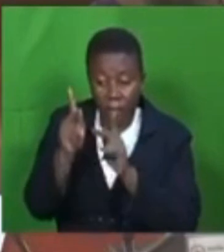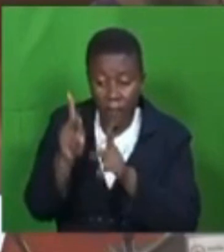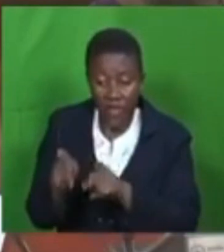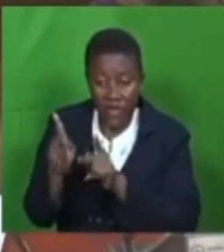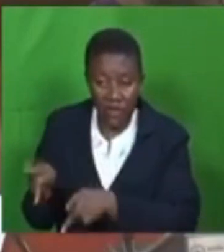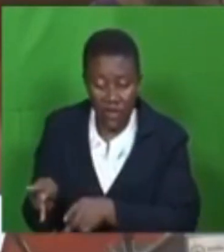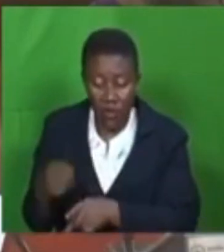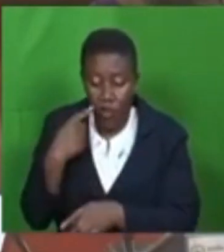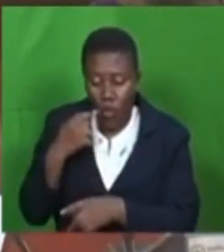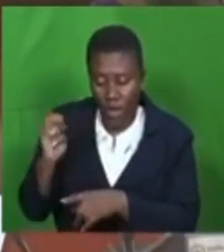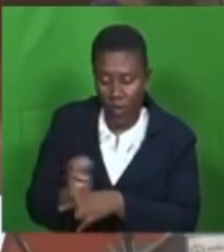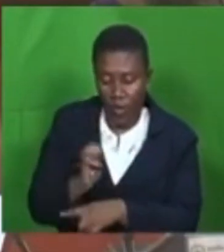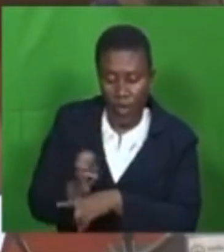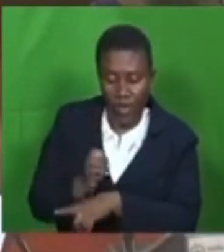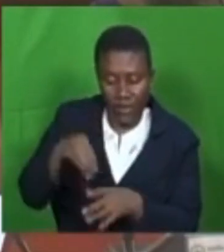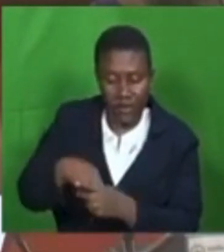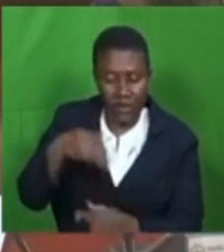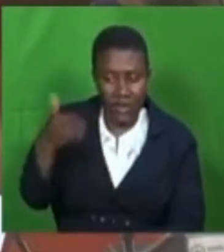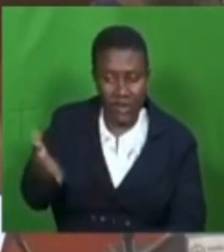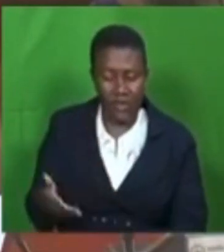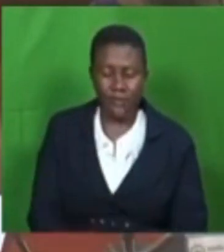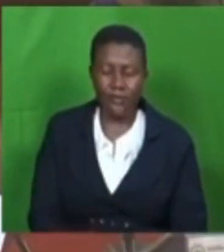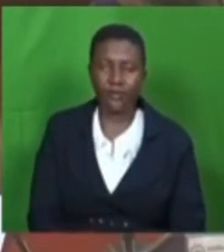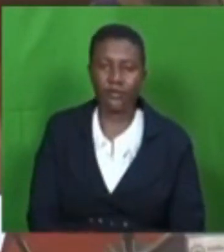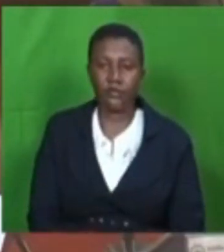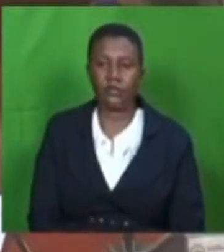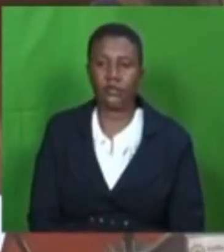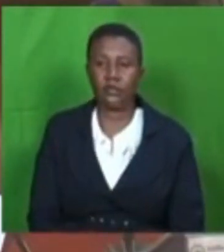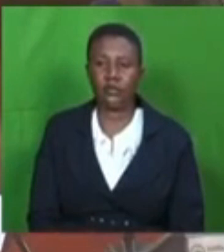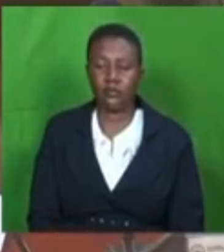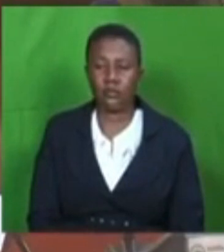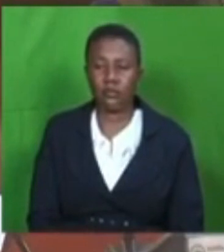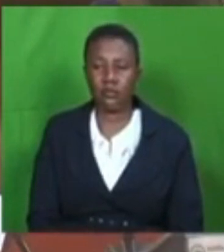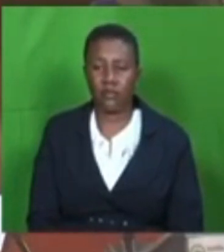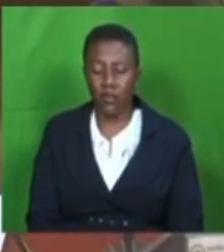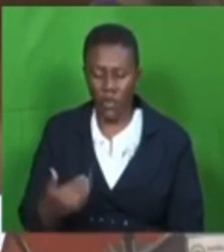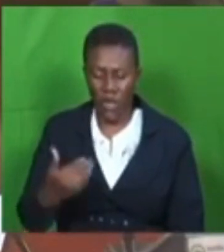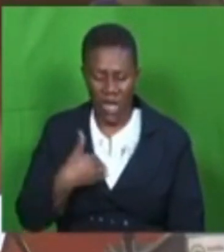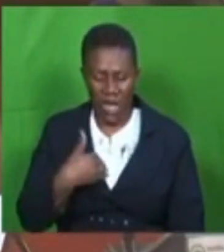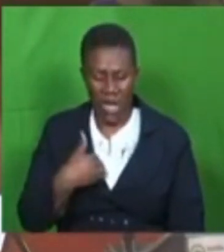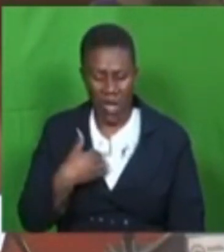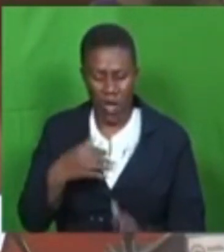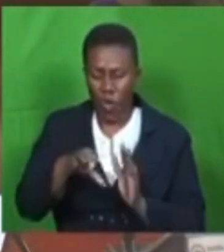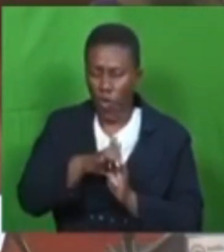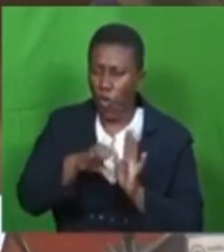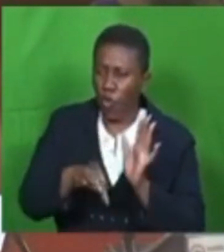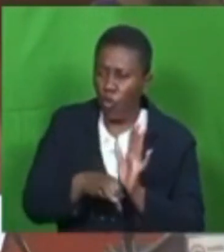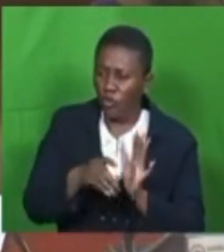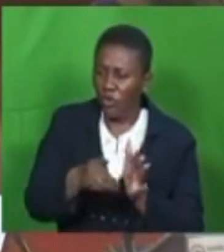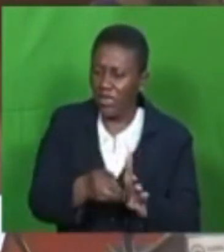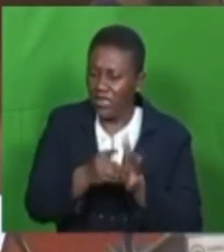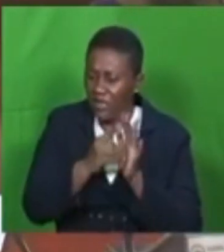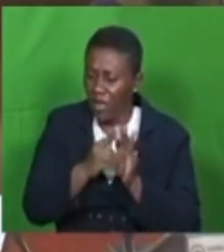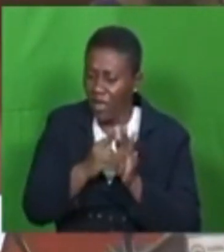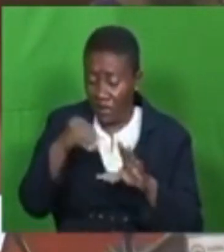employed. Mr. Speaker, there is a constitutional demand on this House to